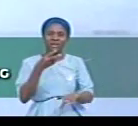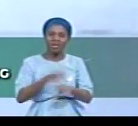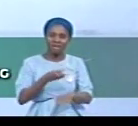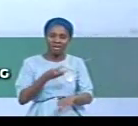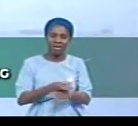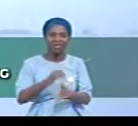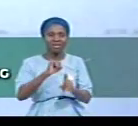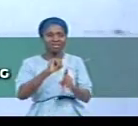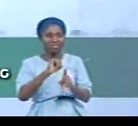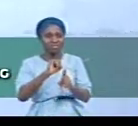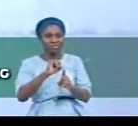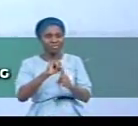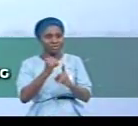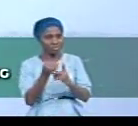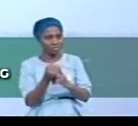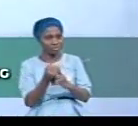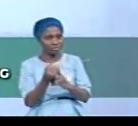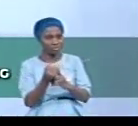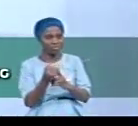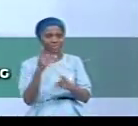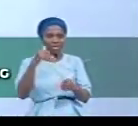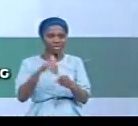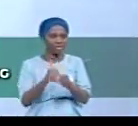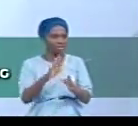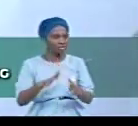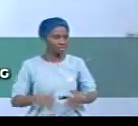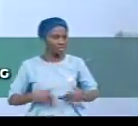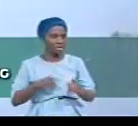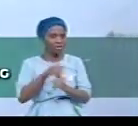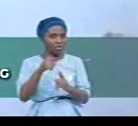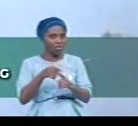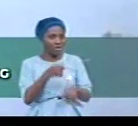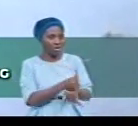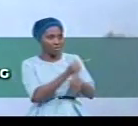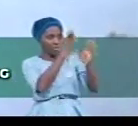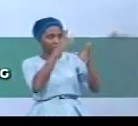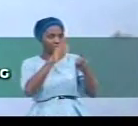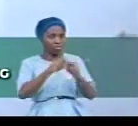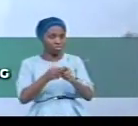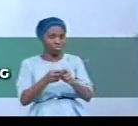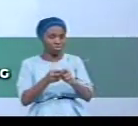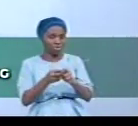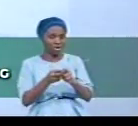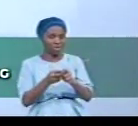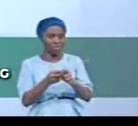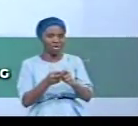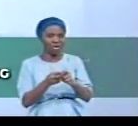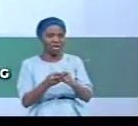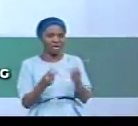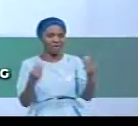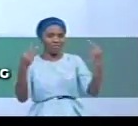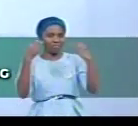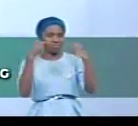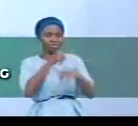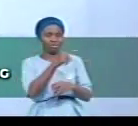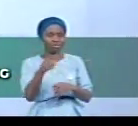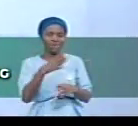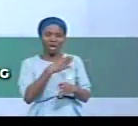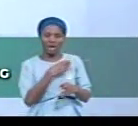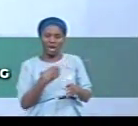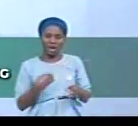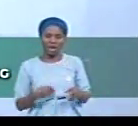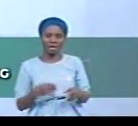life, when a mountain confronts you and it appears you cannot tunnel through, and you cannot